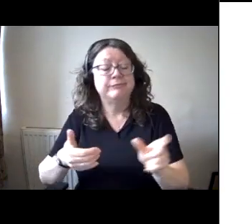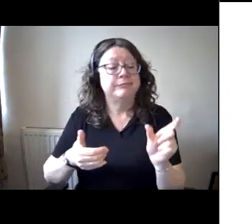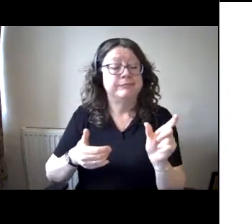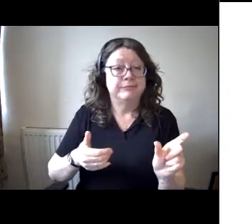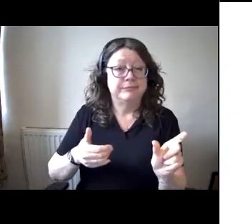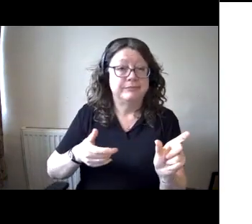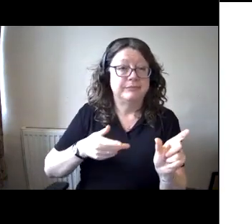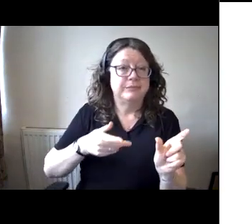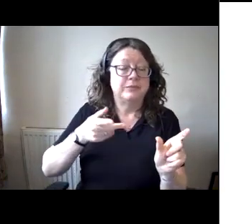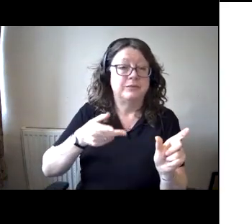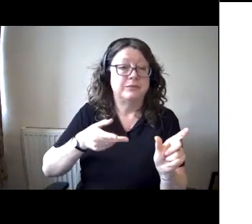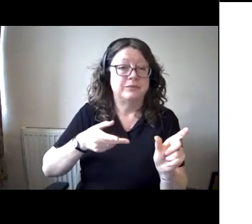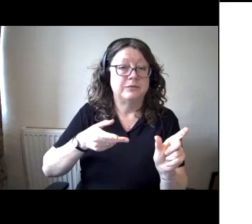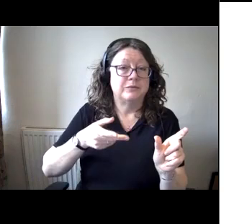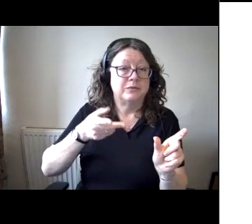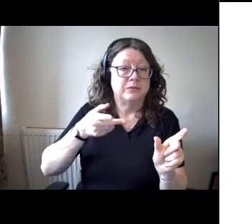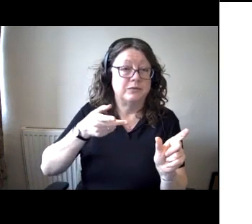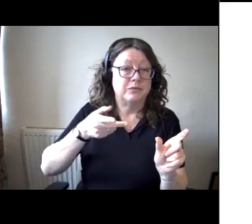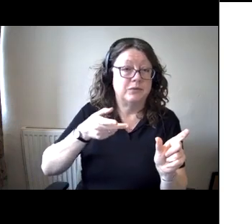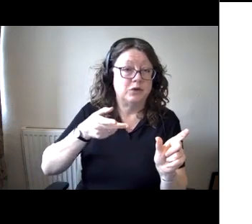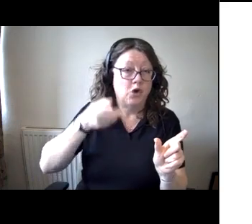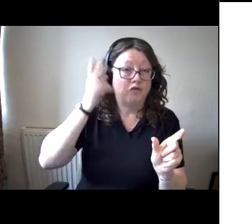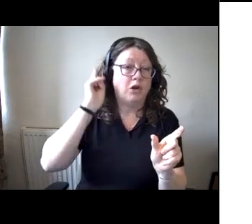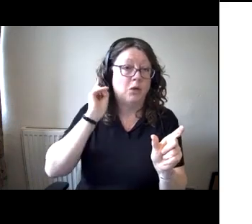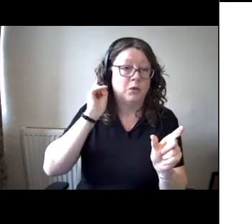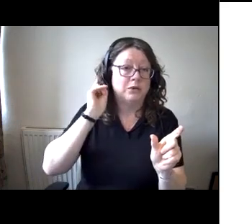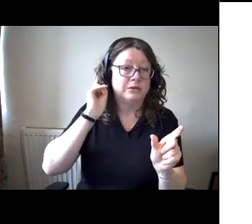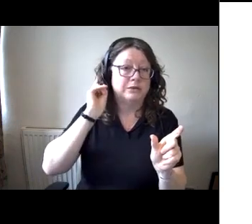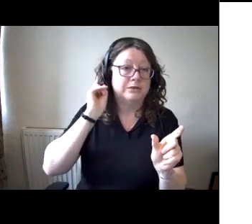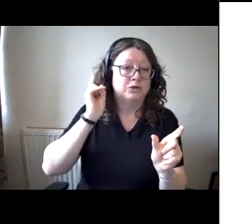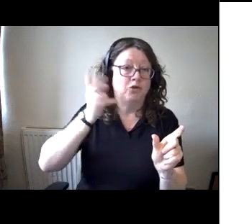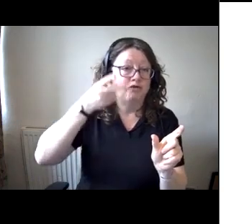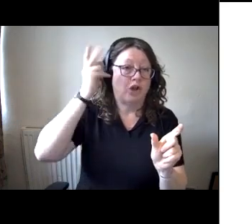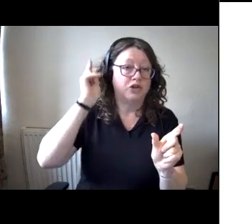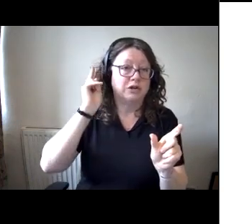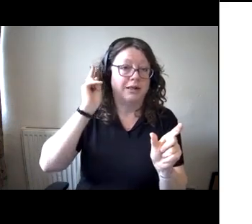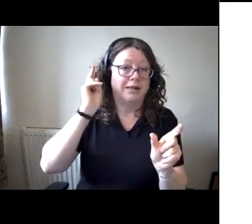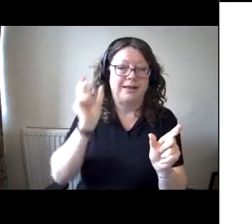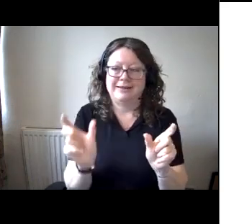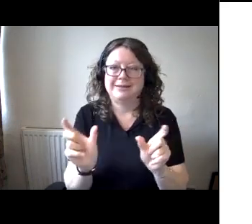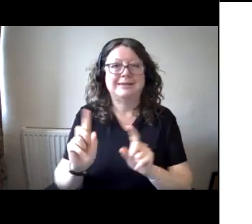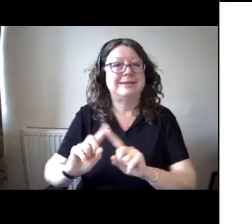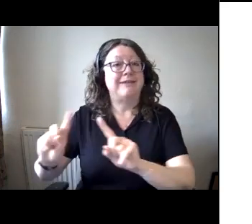neurodiversity is split up into neurological and diversity.